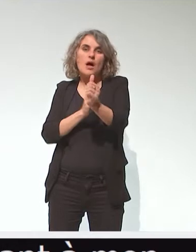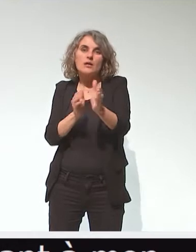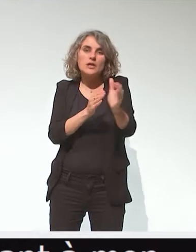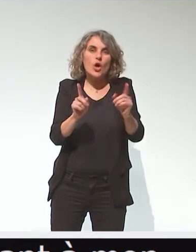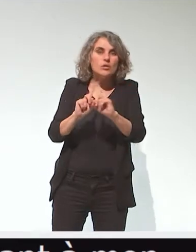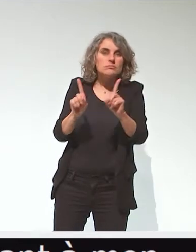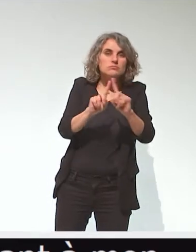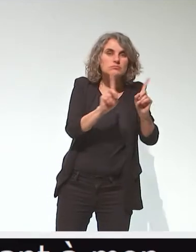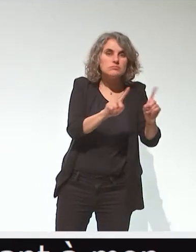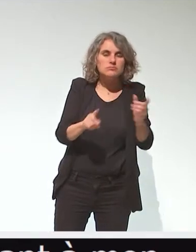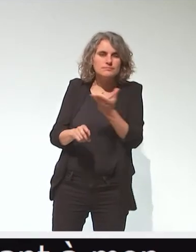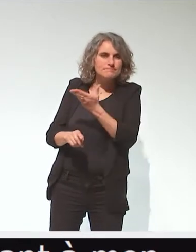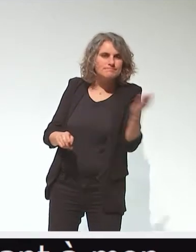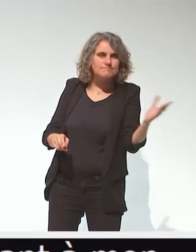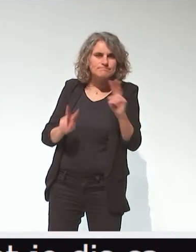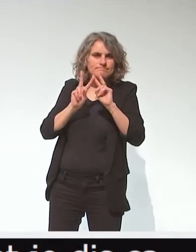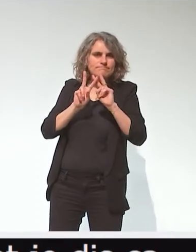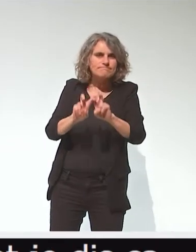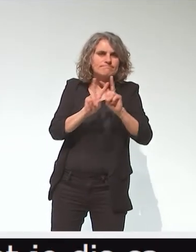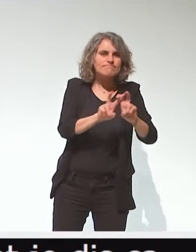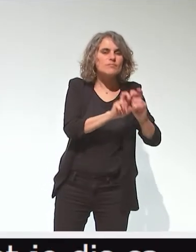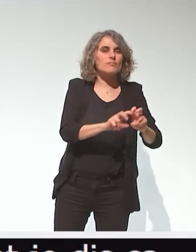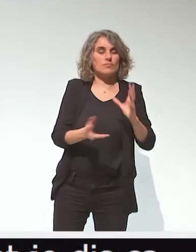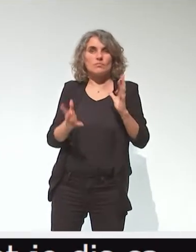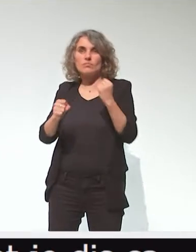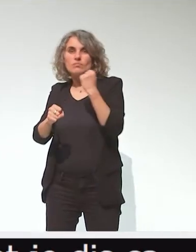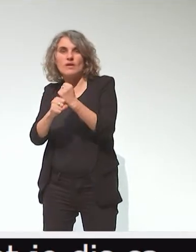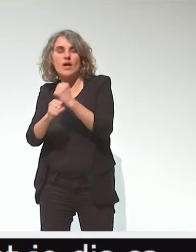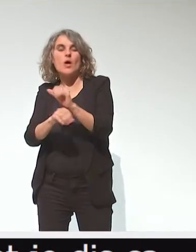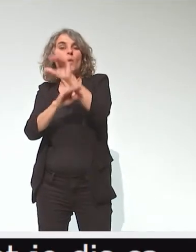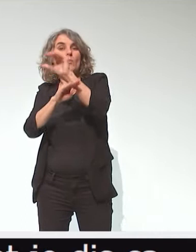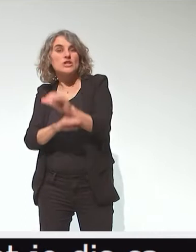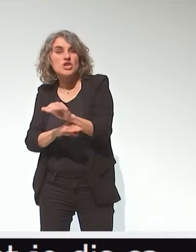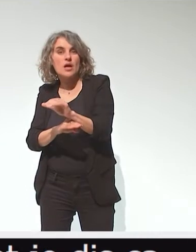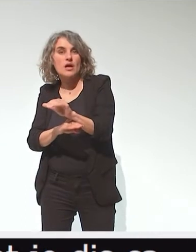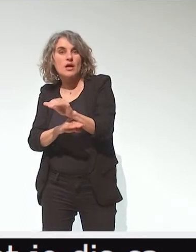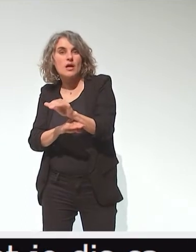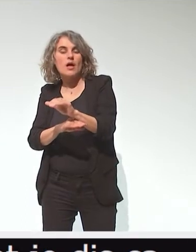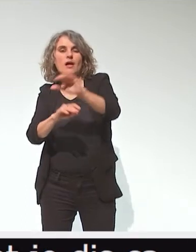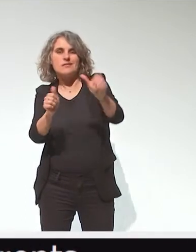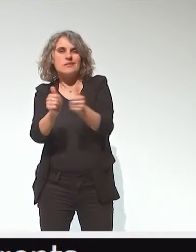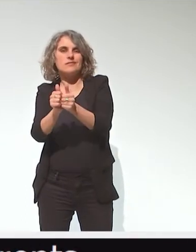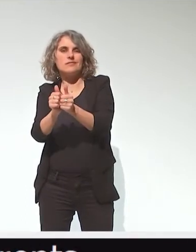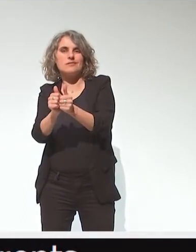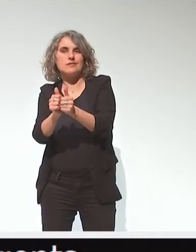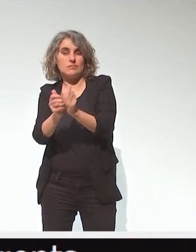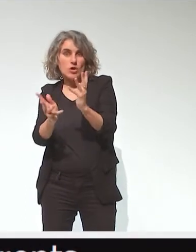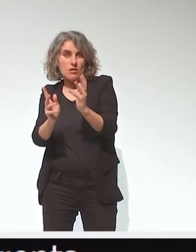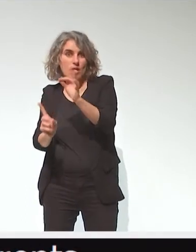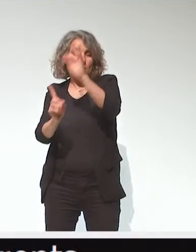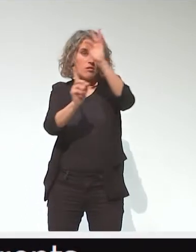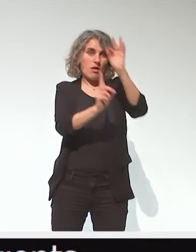to open labor market. And pathways to open labor market is a key word in this respect, and this is where